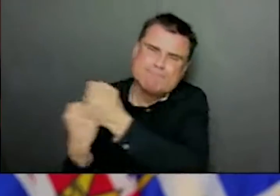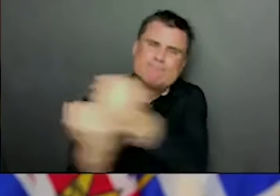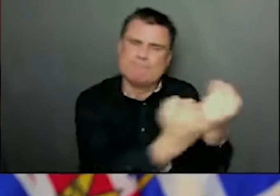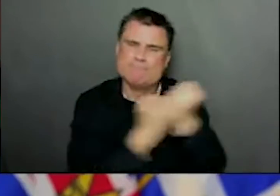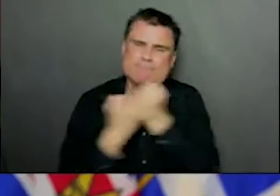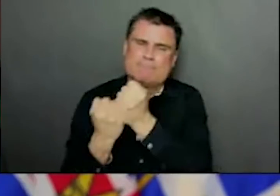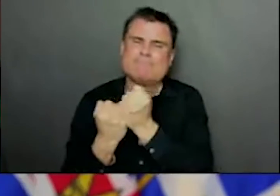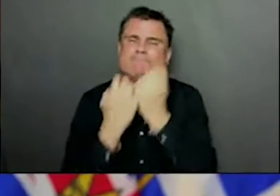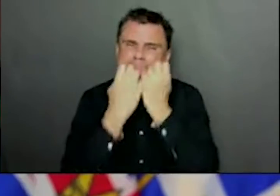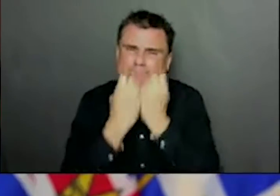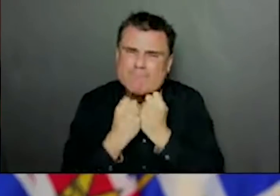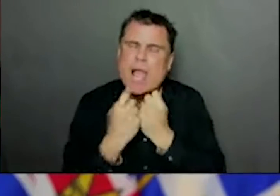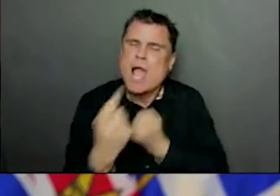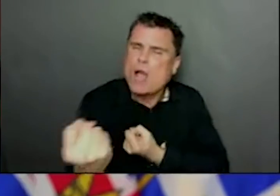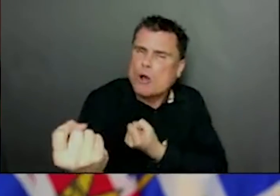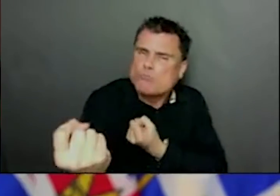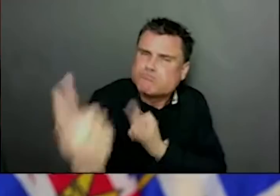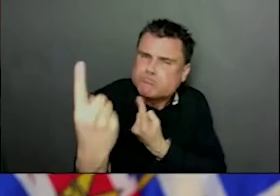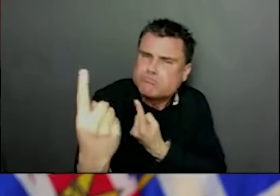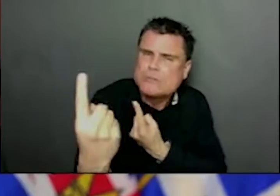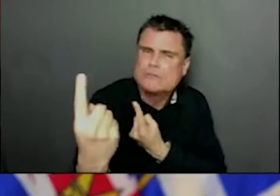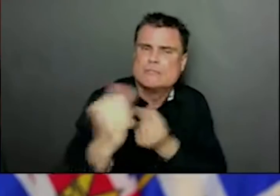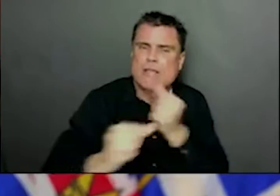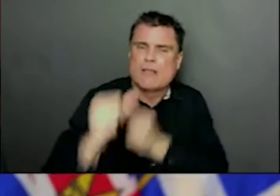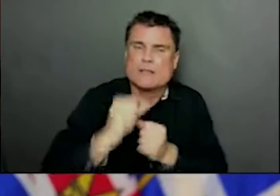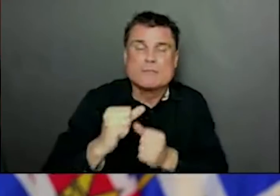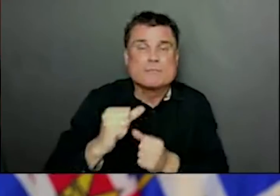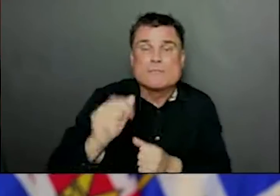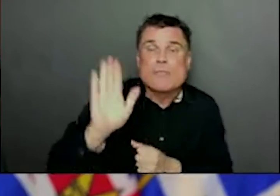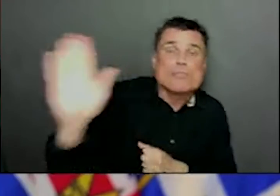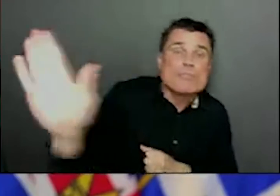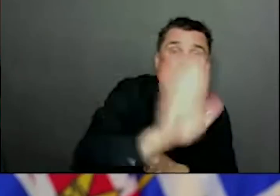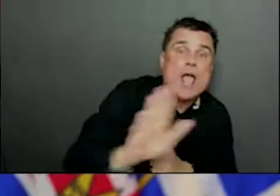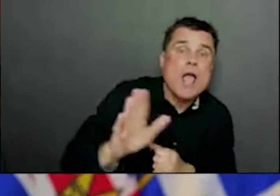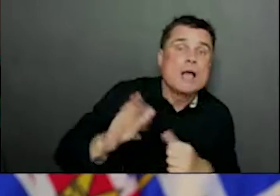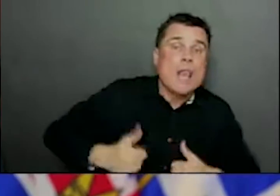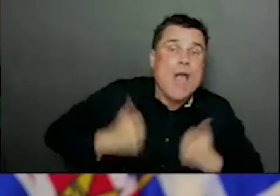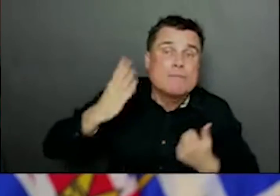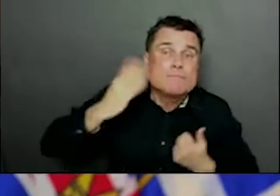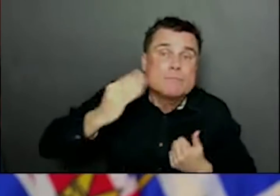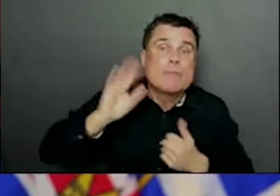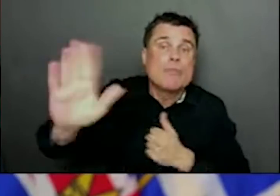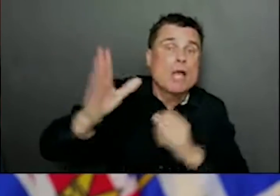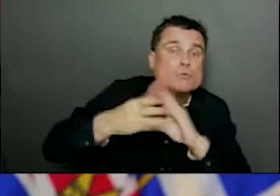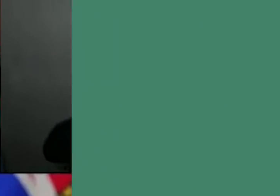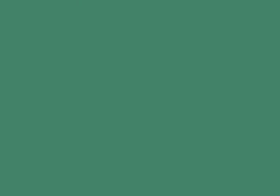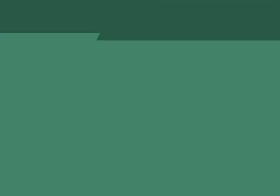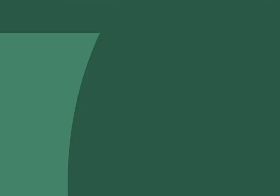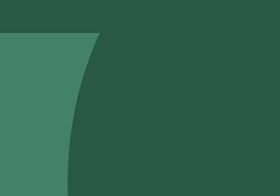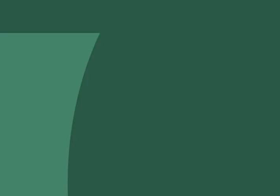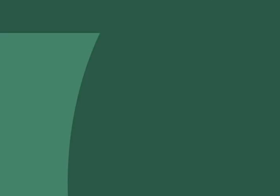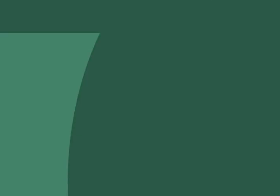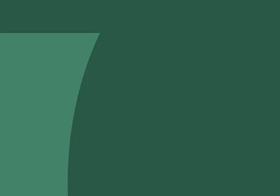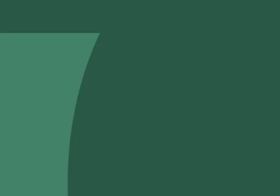know everybody's story, and to stay calm. And that's what will keep us safe through this winter.